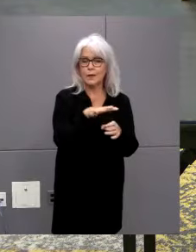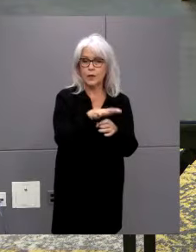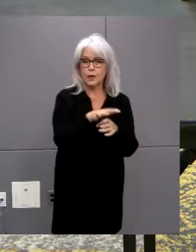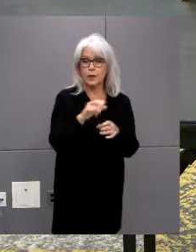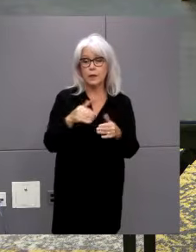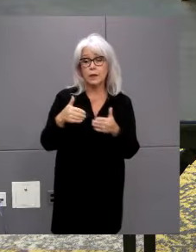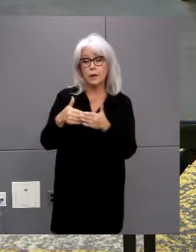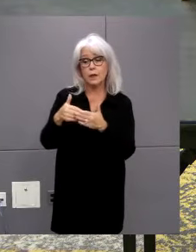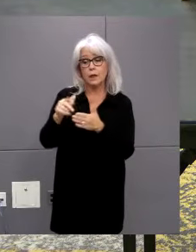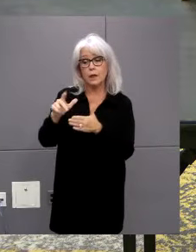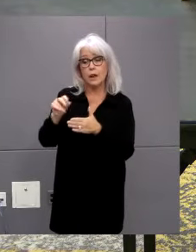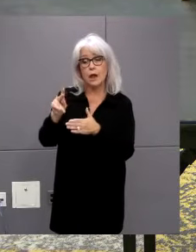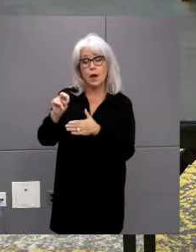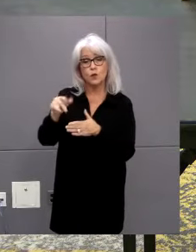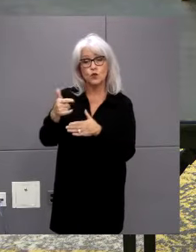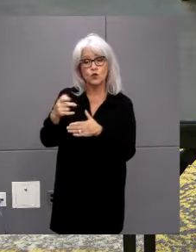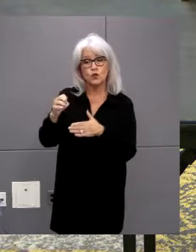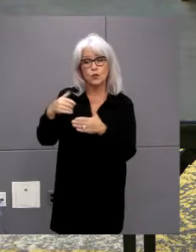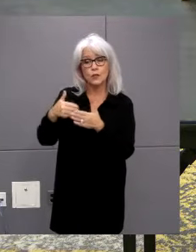to the